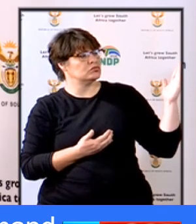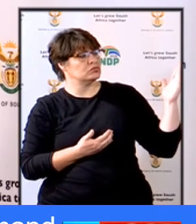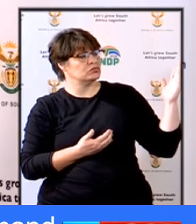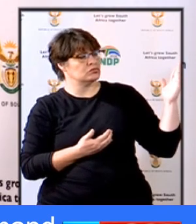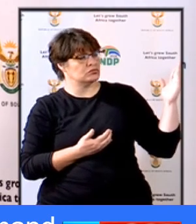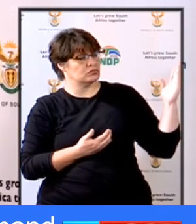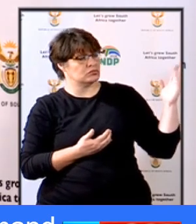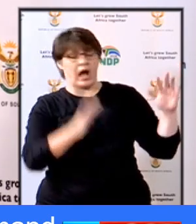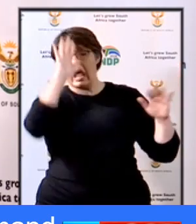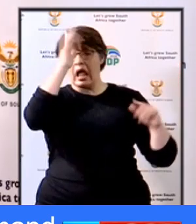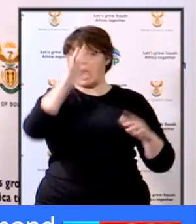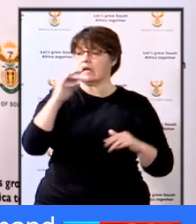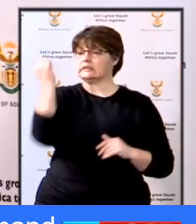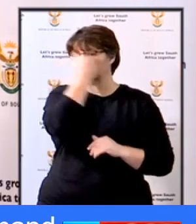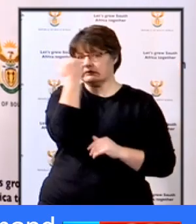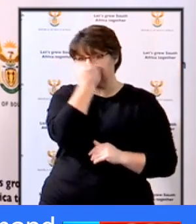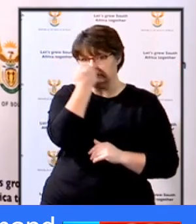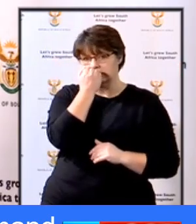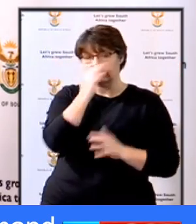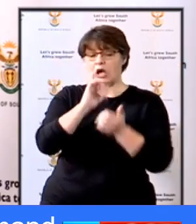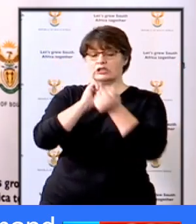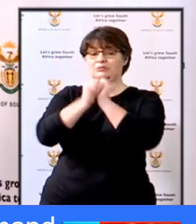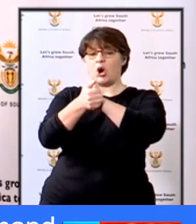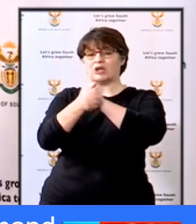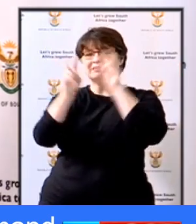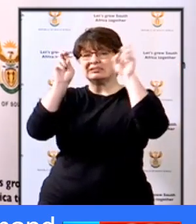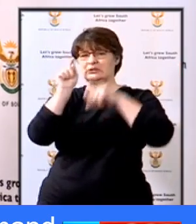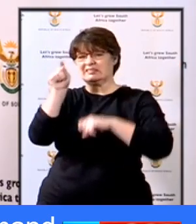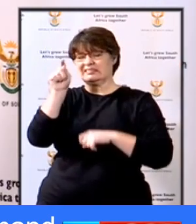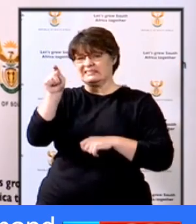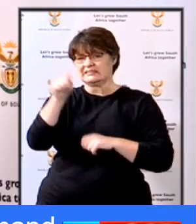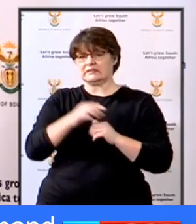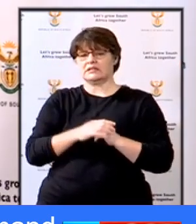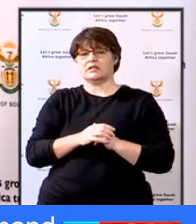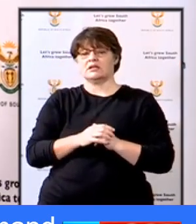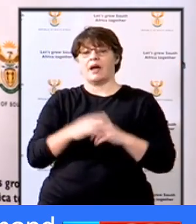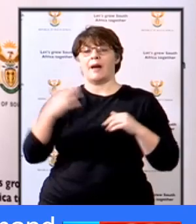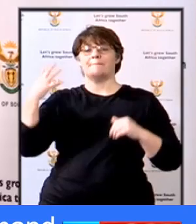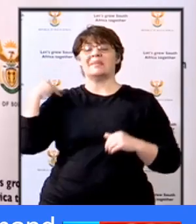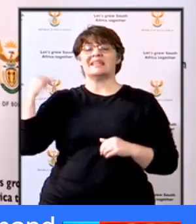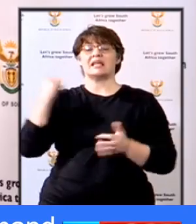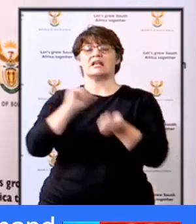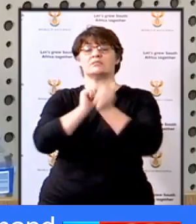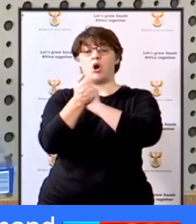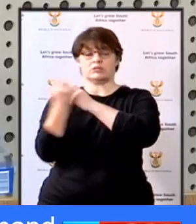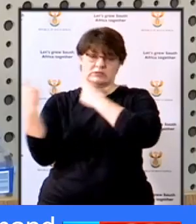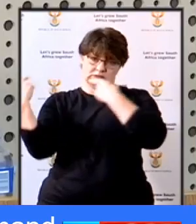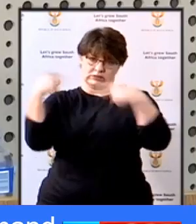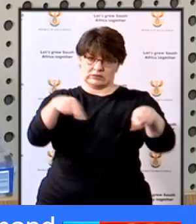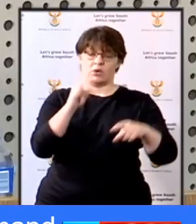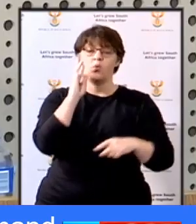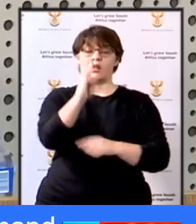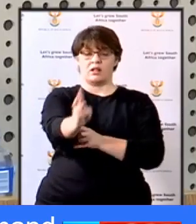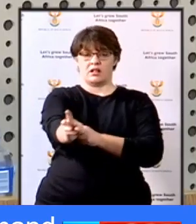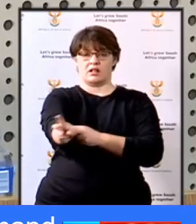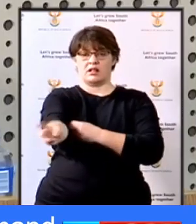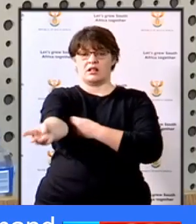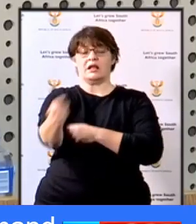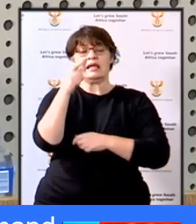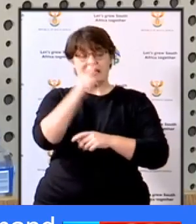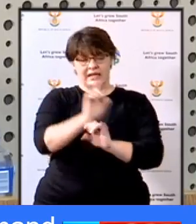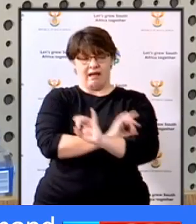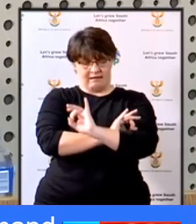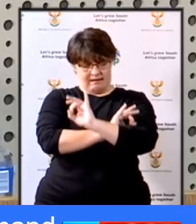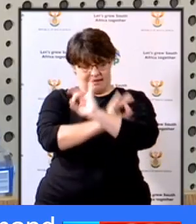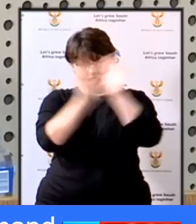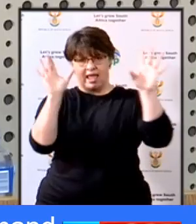And maybe let me just say, on the sports issues, the Minister of Sports will also come, and he will